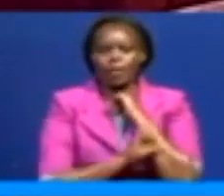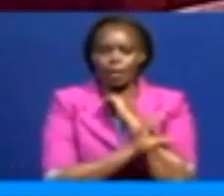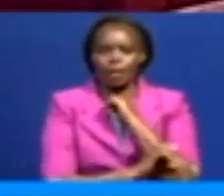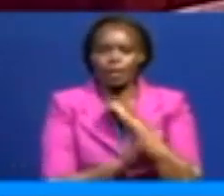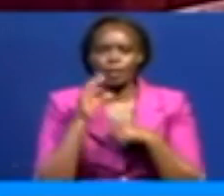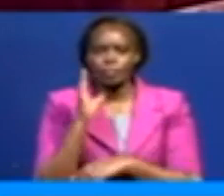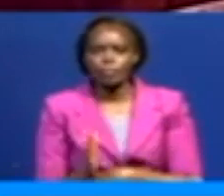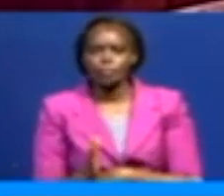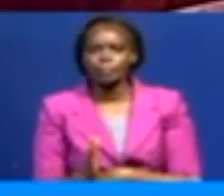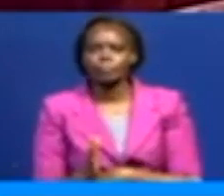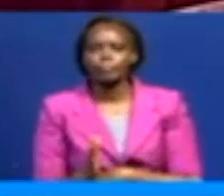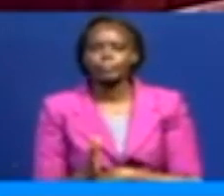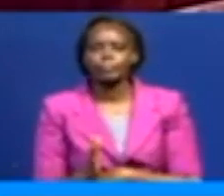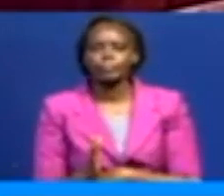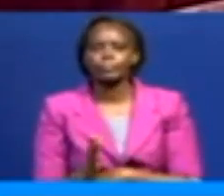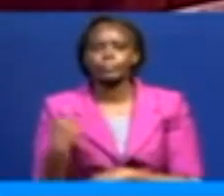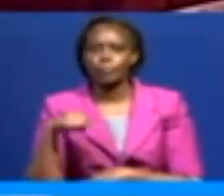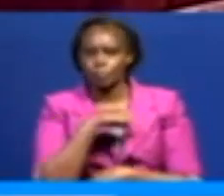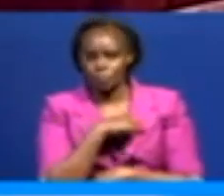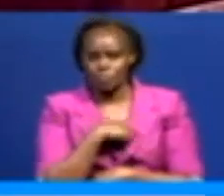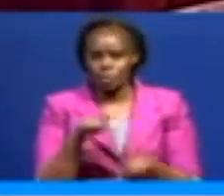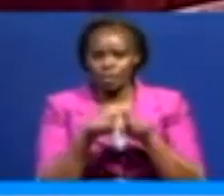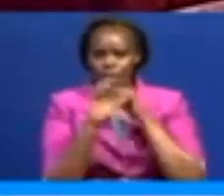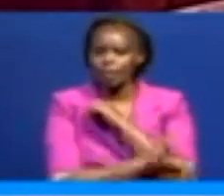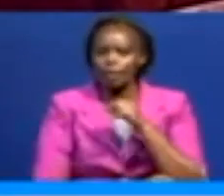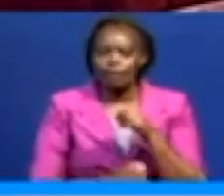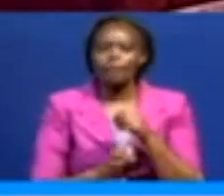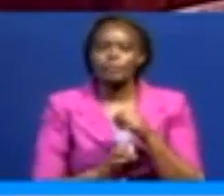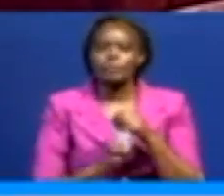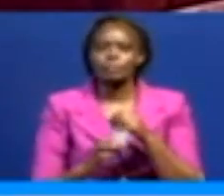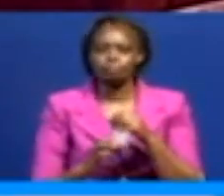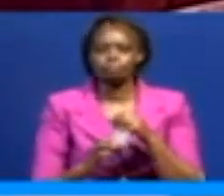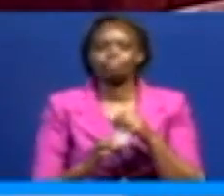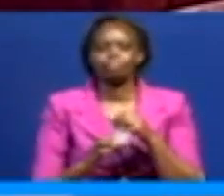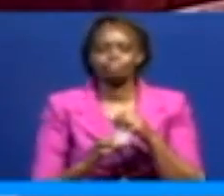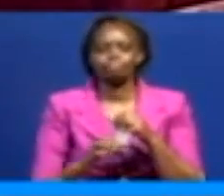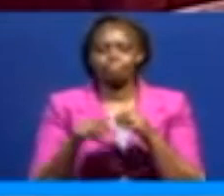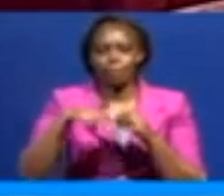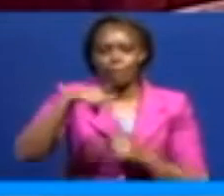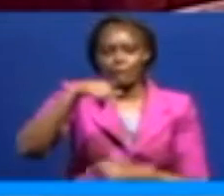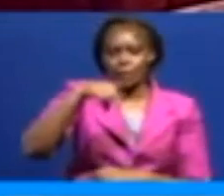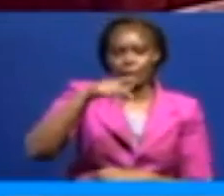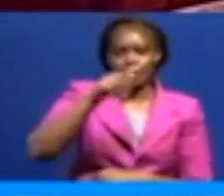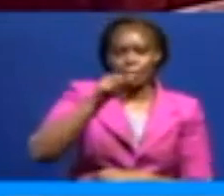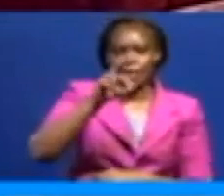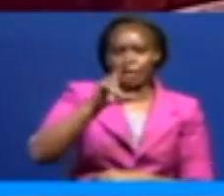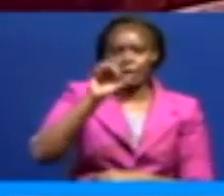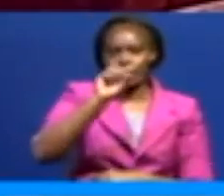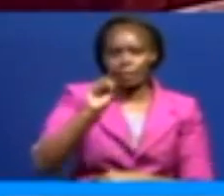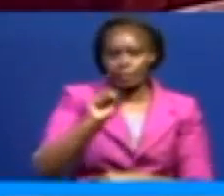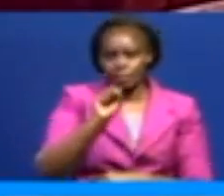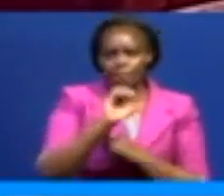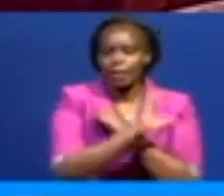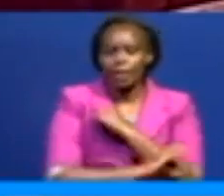The Speaker, we are, as a country, we are a state party to the Paris Agreement on climate change, and